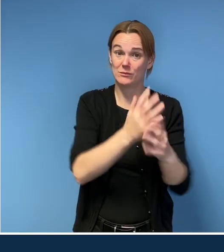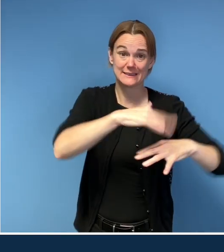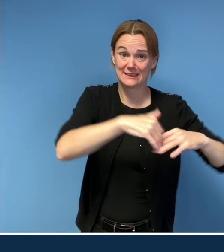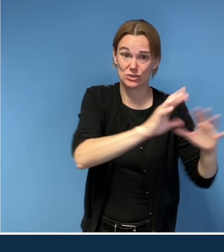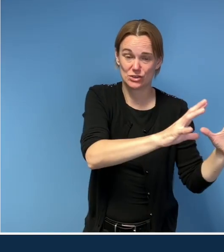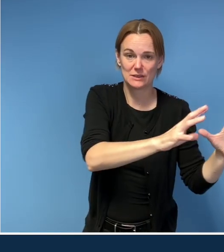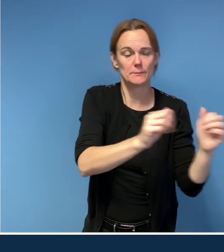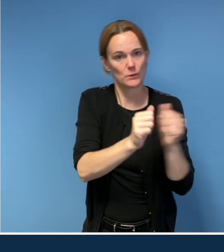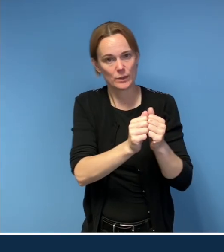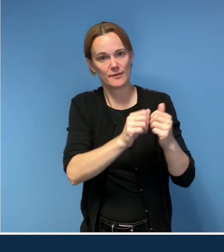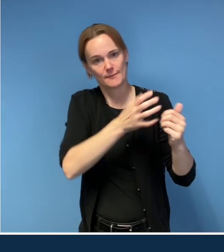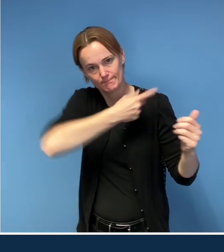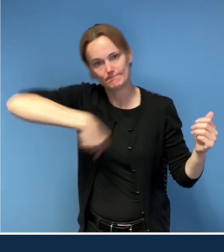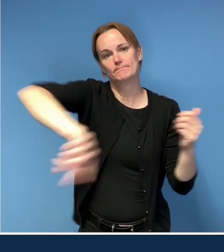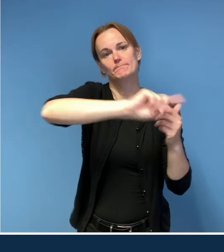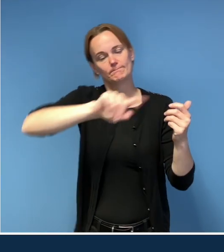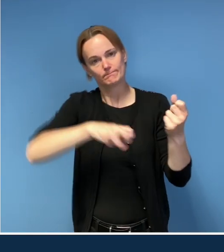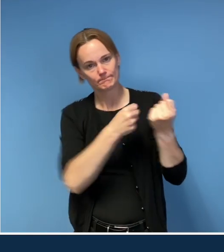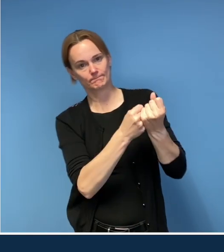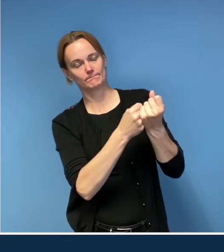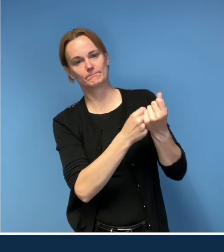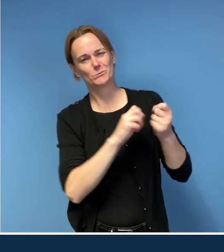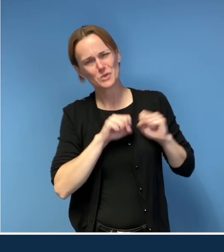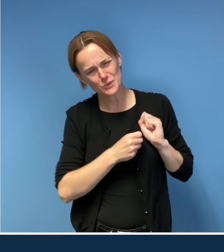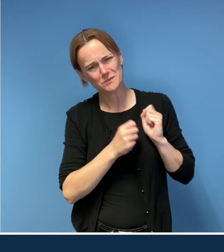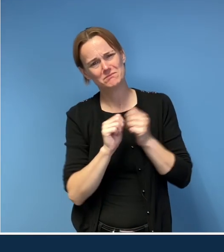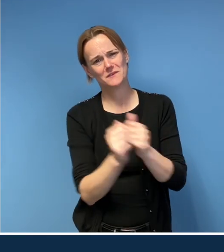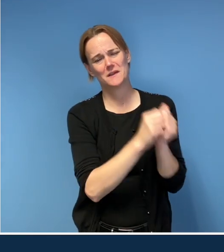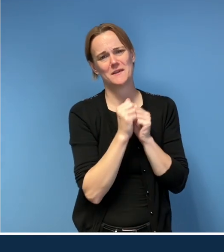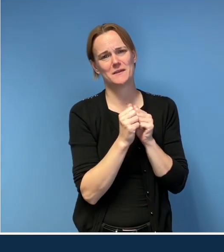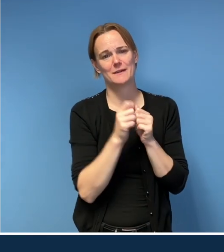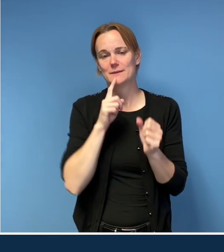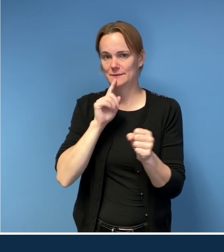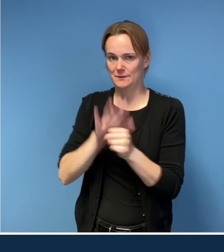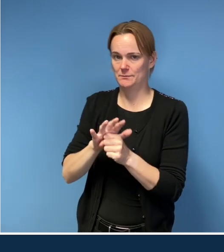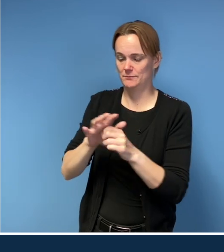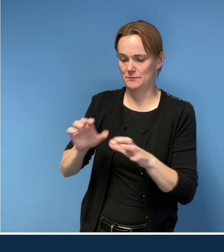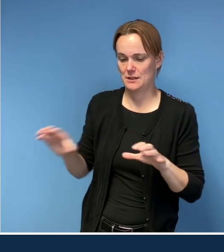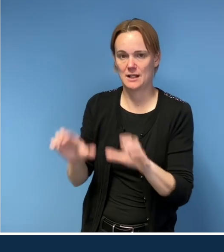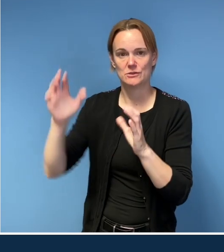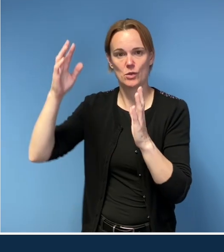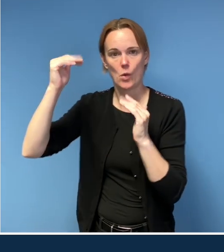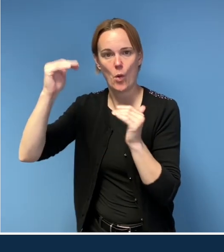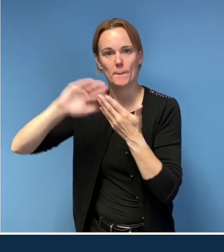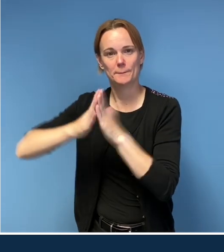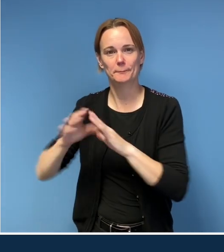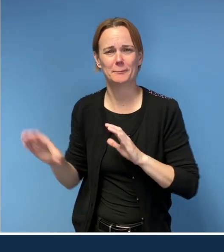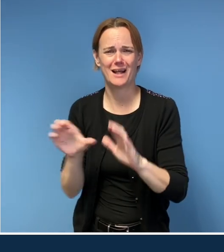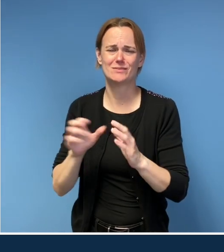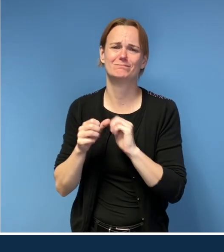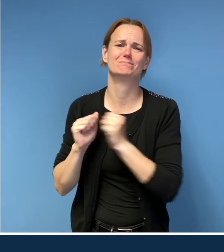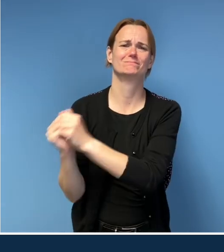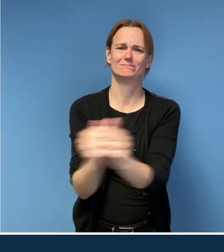together with Mi'kmaq, with Indigenous community grieving, while also committing to action and finding hope together. And so for